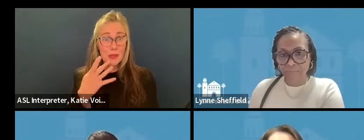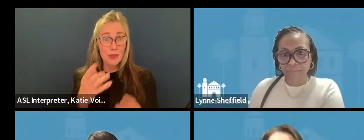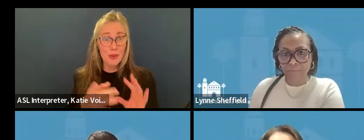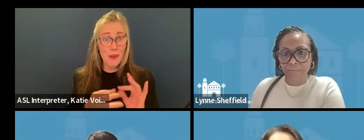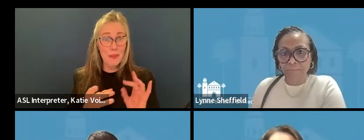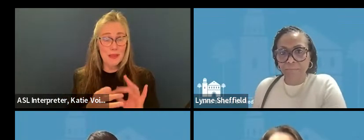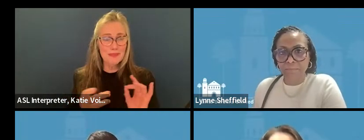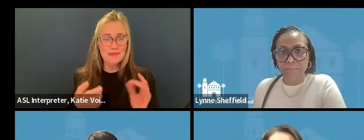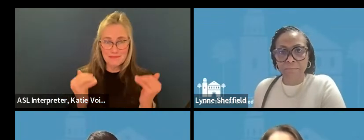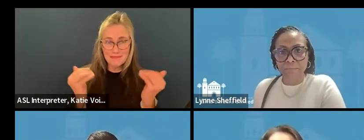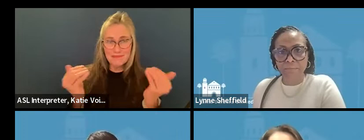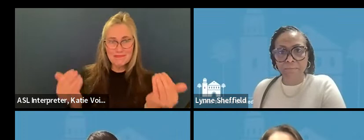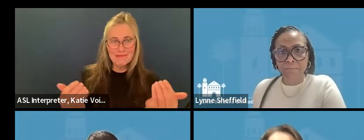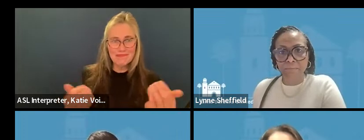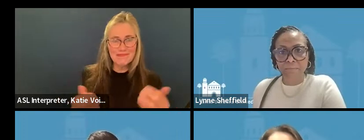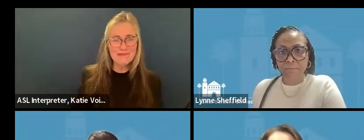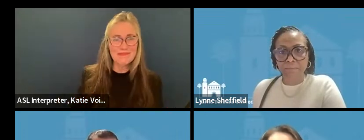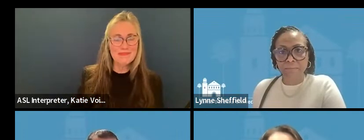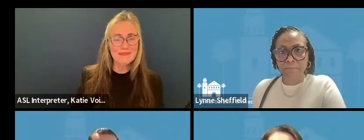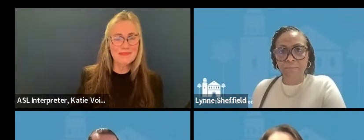Yes, please.